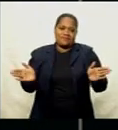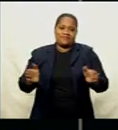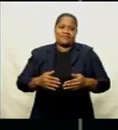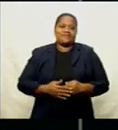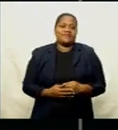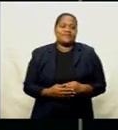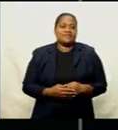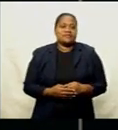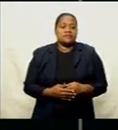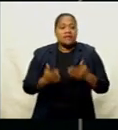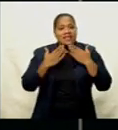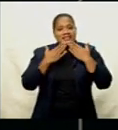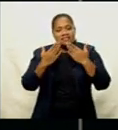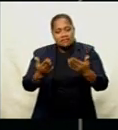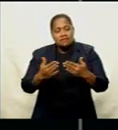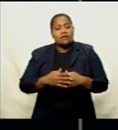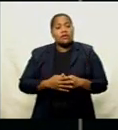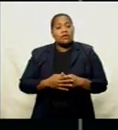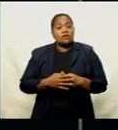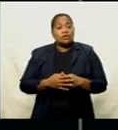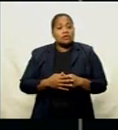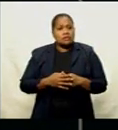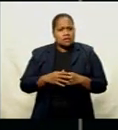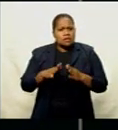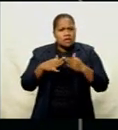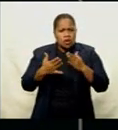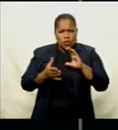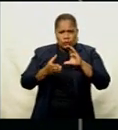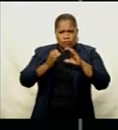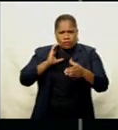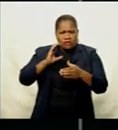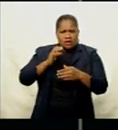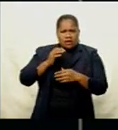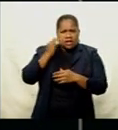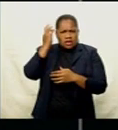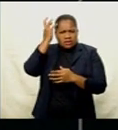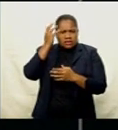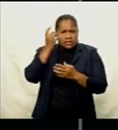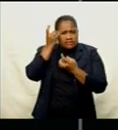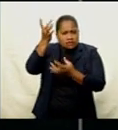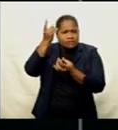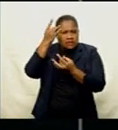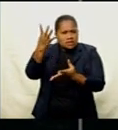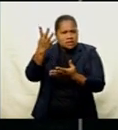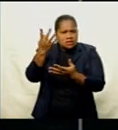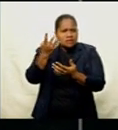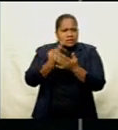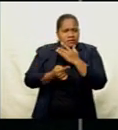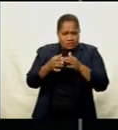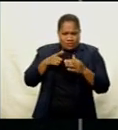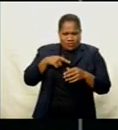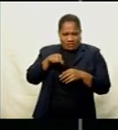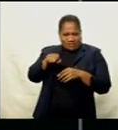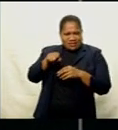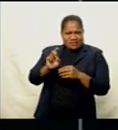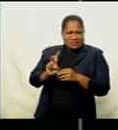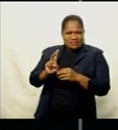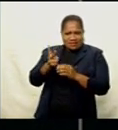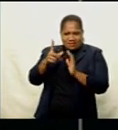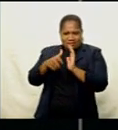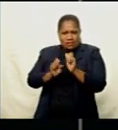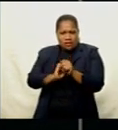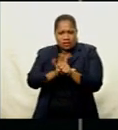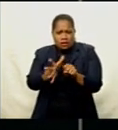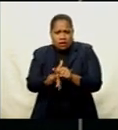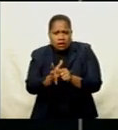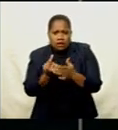Koroi, concerns have been raised on misinformation, undermining national efforts to contain the second wave of COVID-19. 4 people